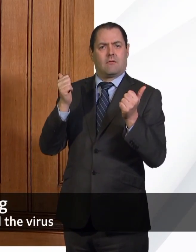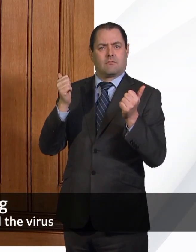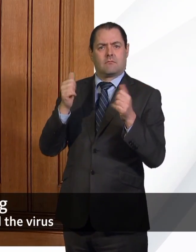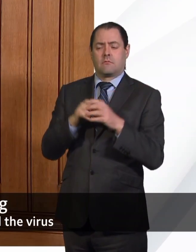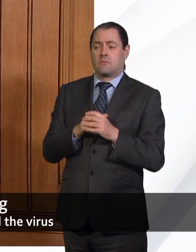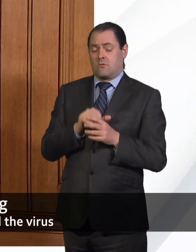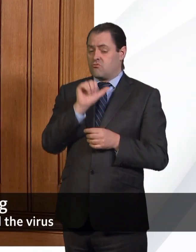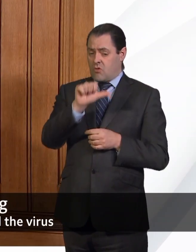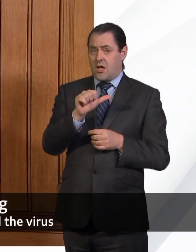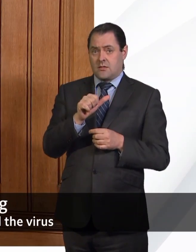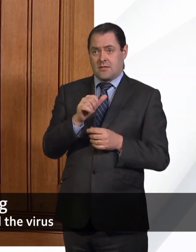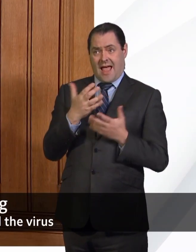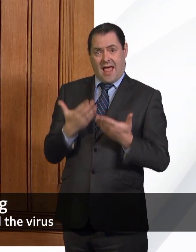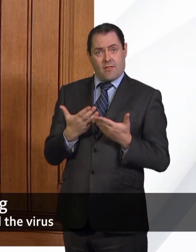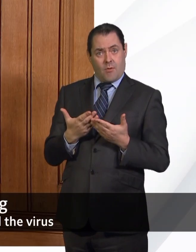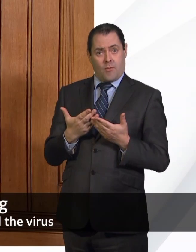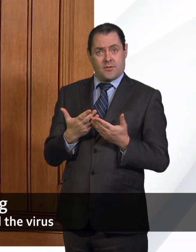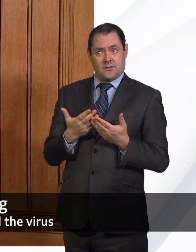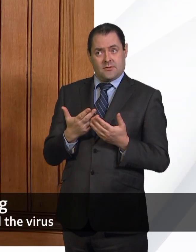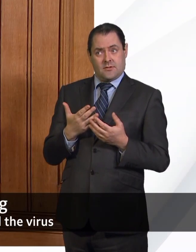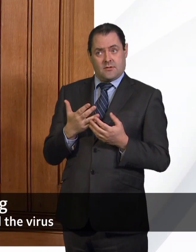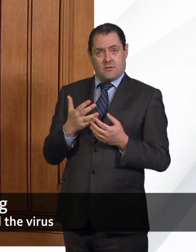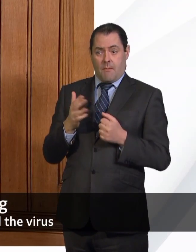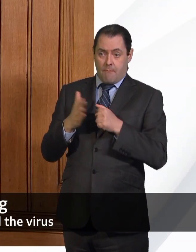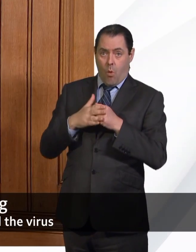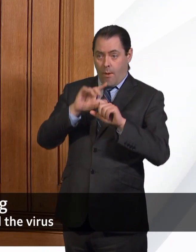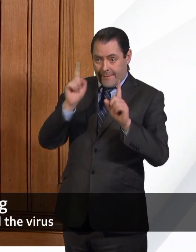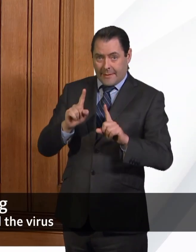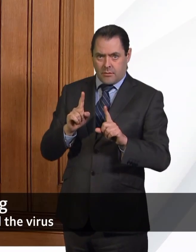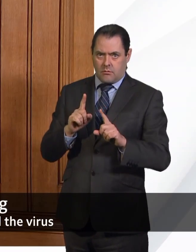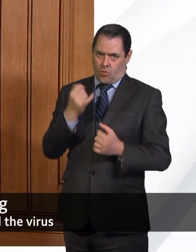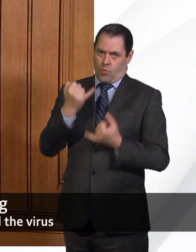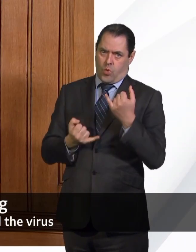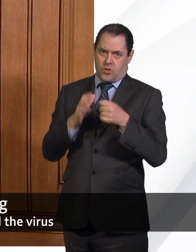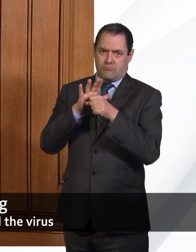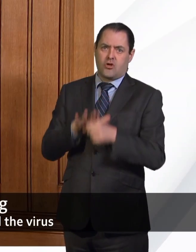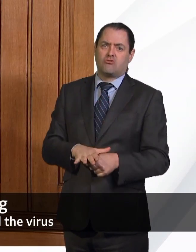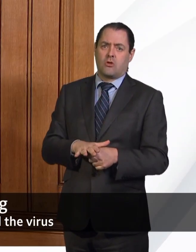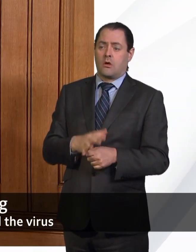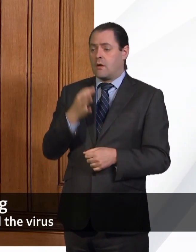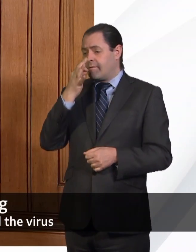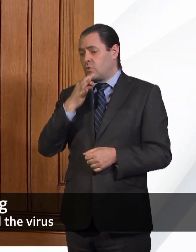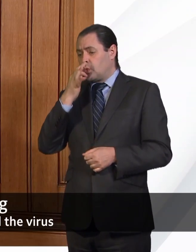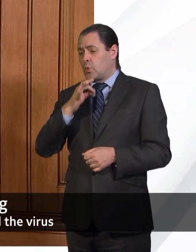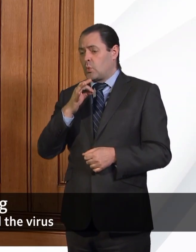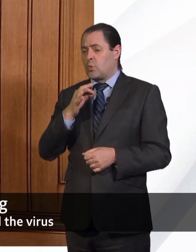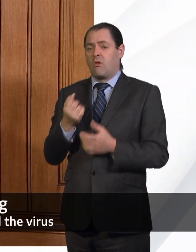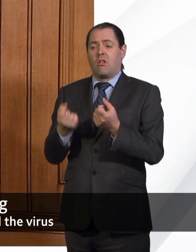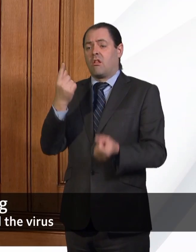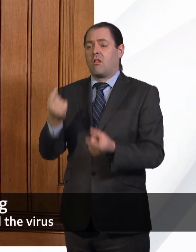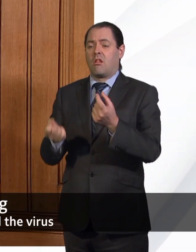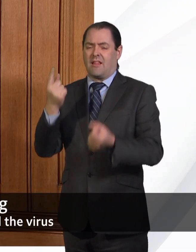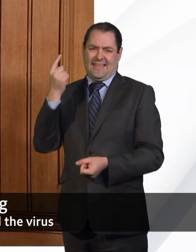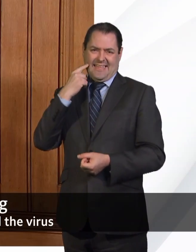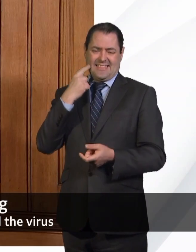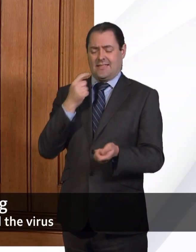system is under much more pressure the higher the numbers. So it's much easier to run that system when you have very low incidence in a